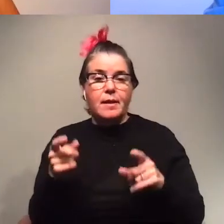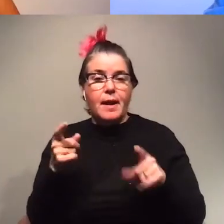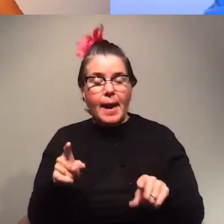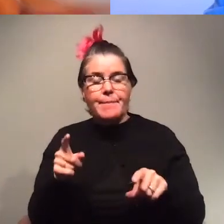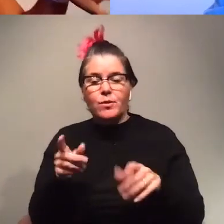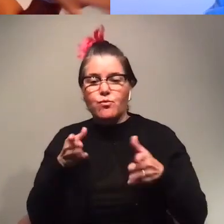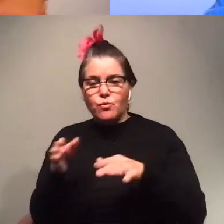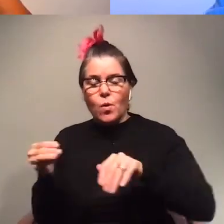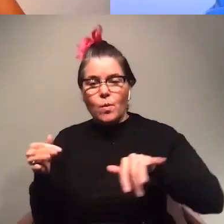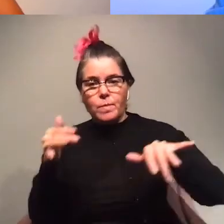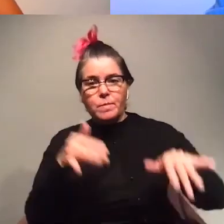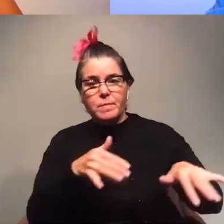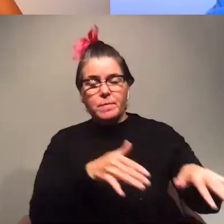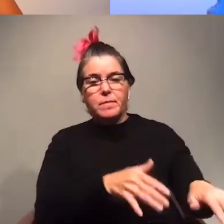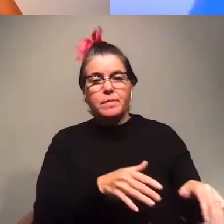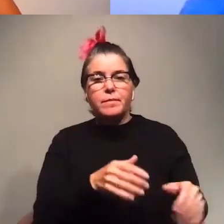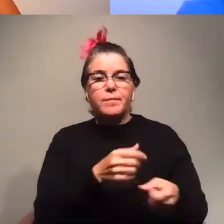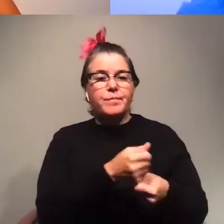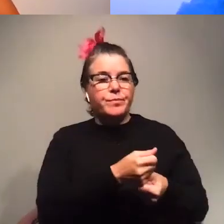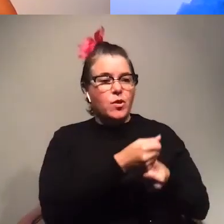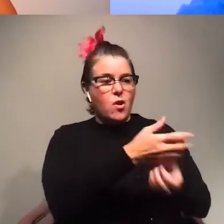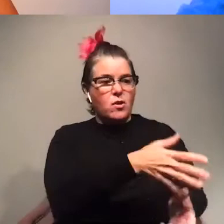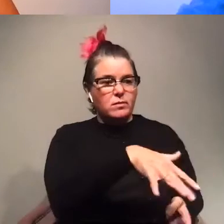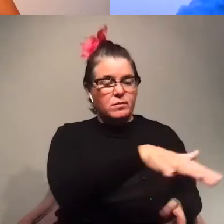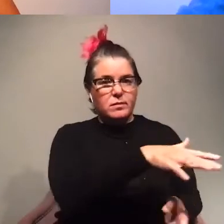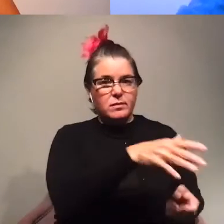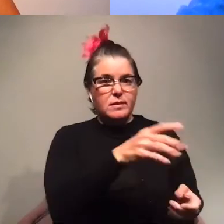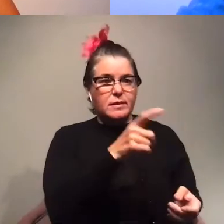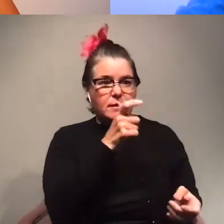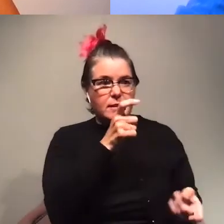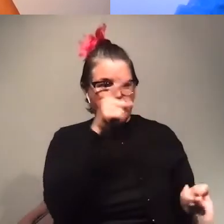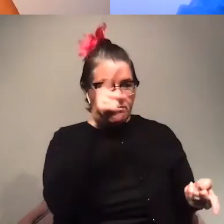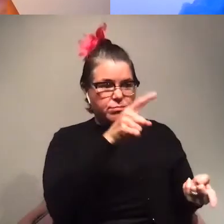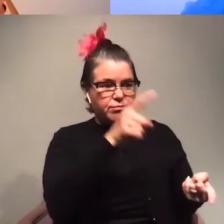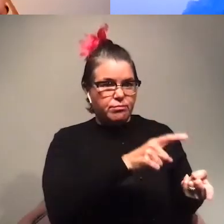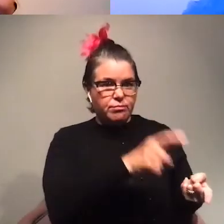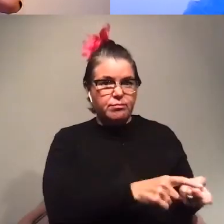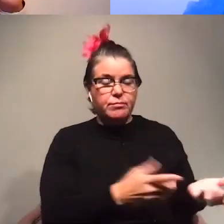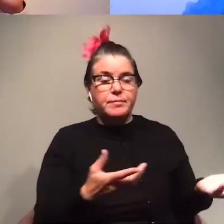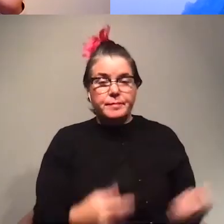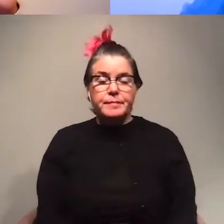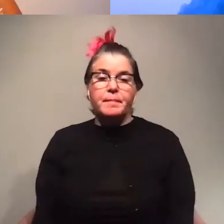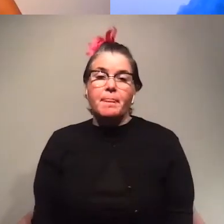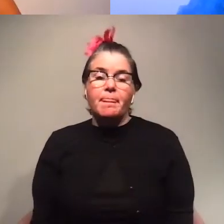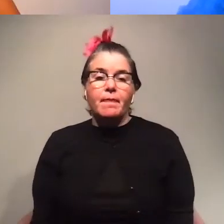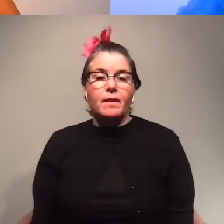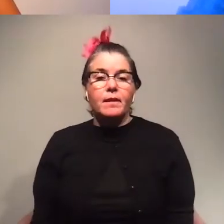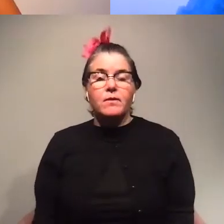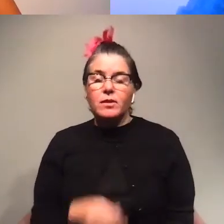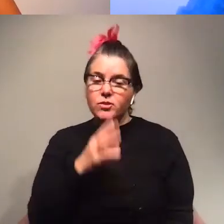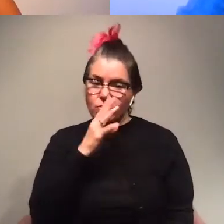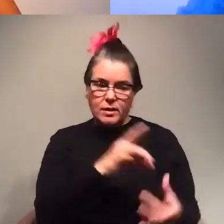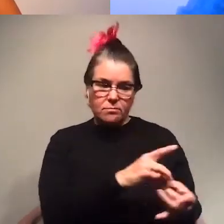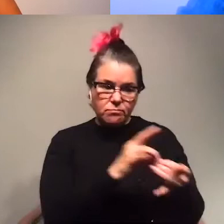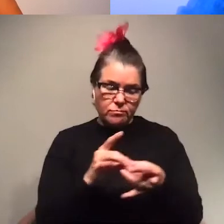road, a runoff was causing like a decline in the species of coho salmon that were directly linked to